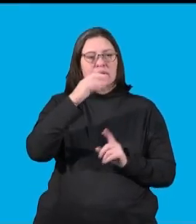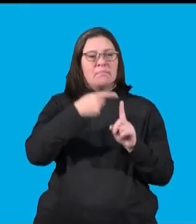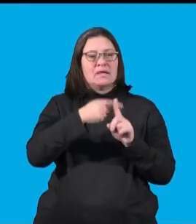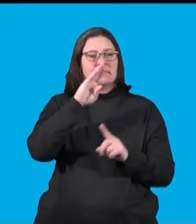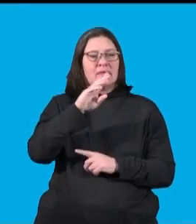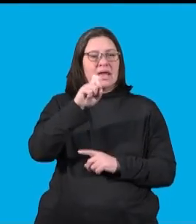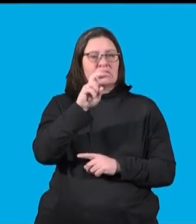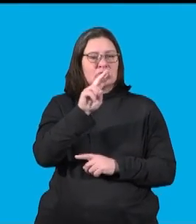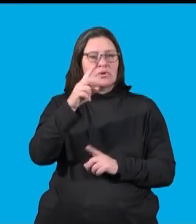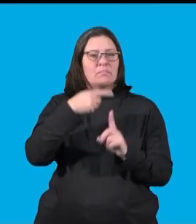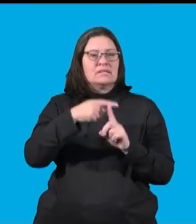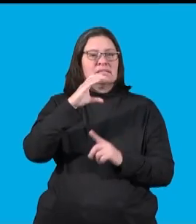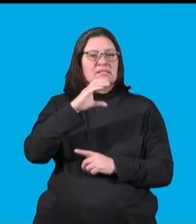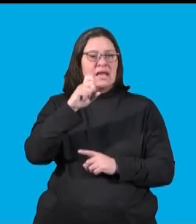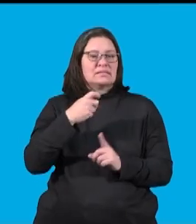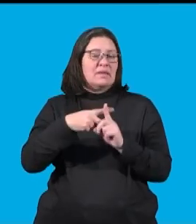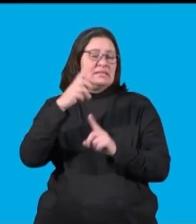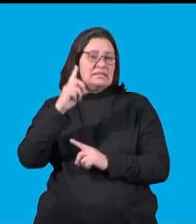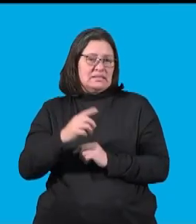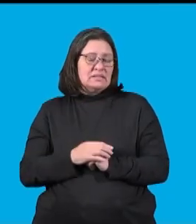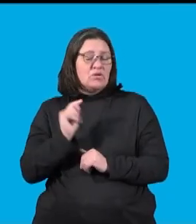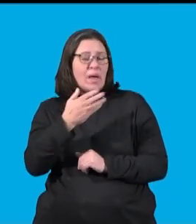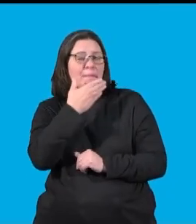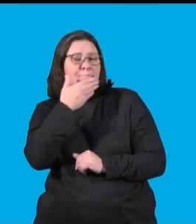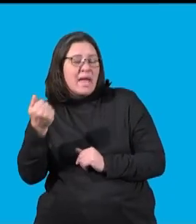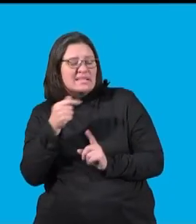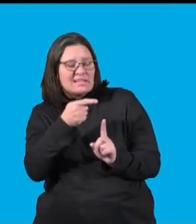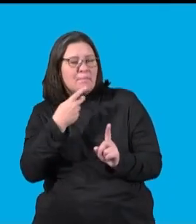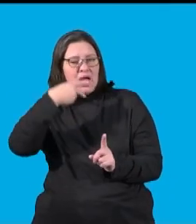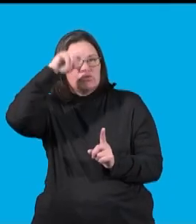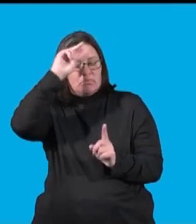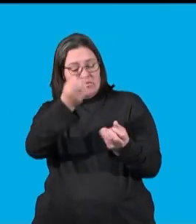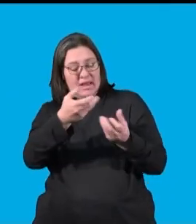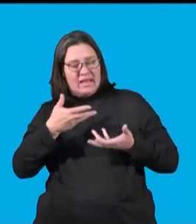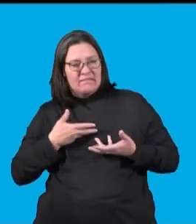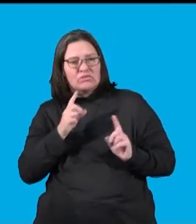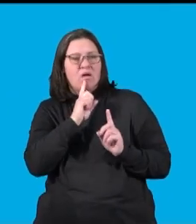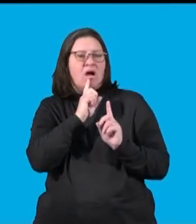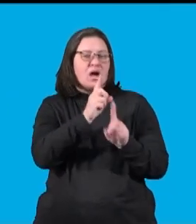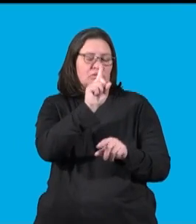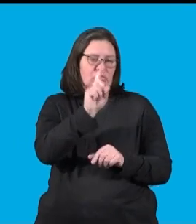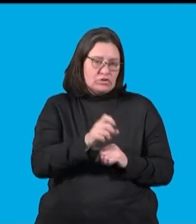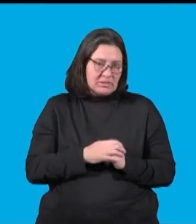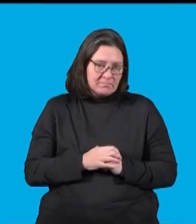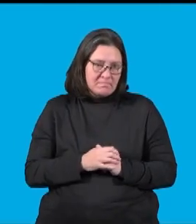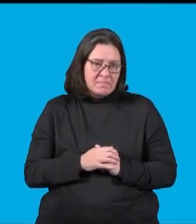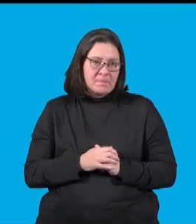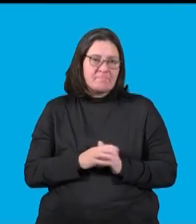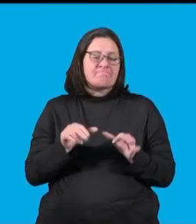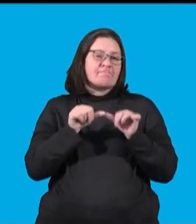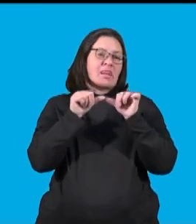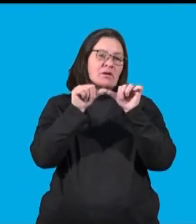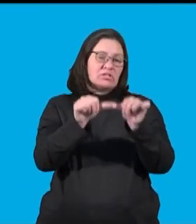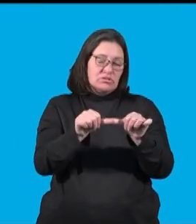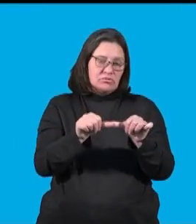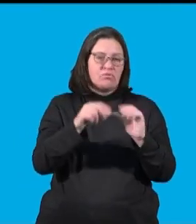d. With that information, I want to see what is the best way I can interpret what I've been given to answer the questions that